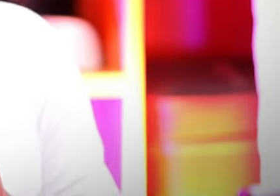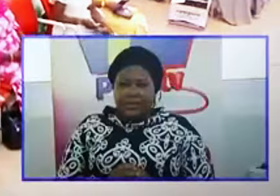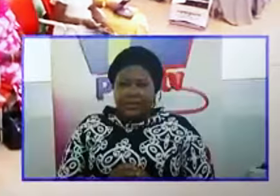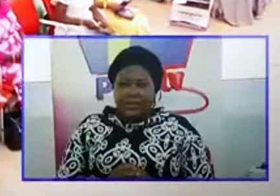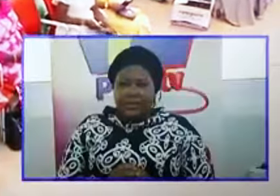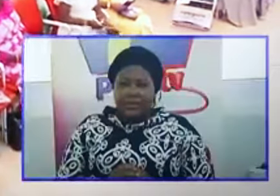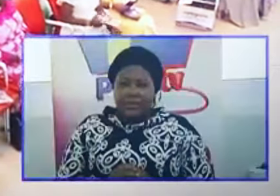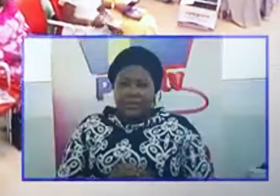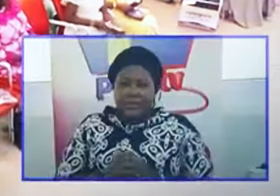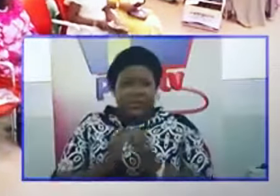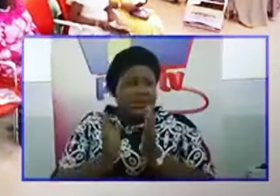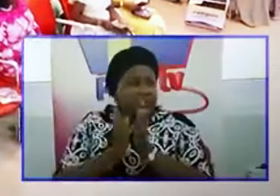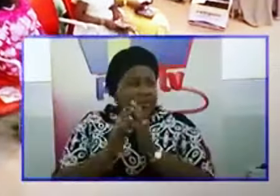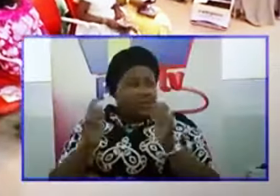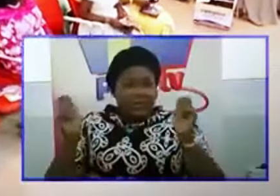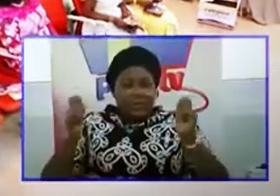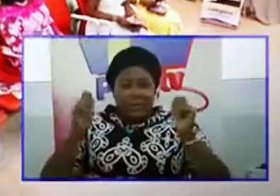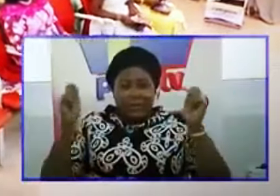Thank you. Hallelujah.